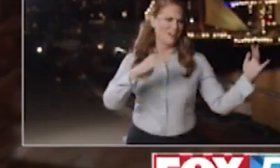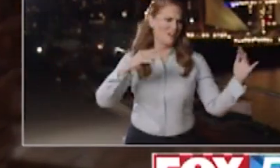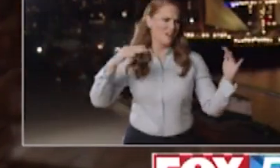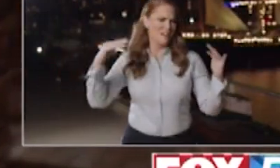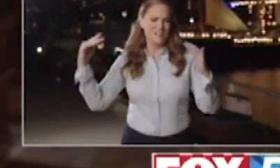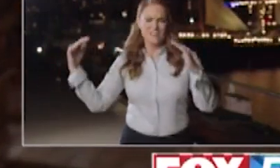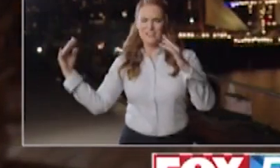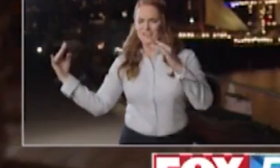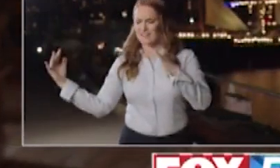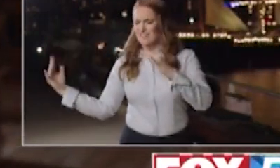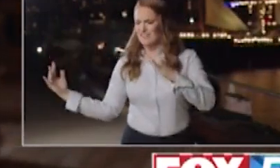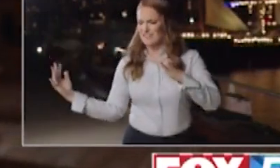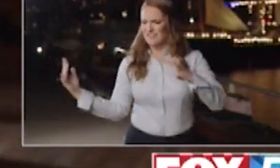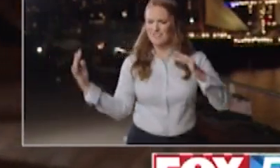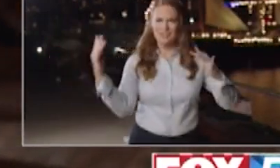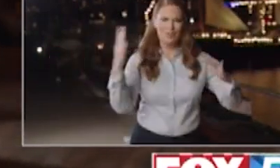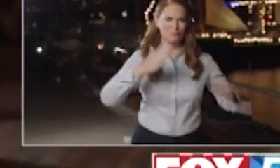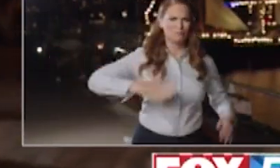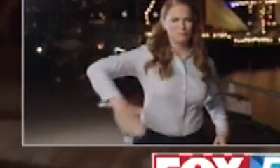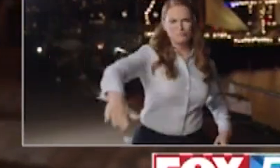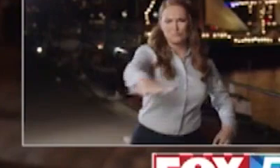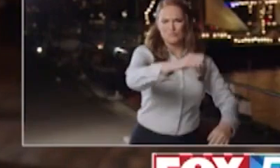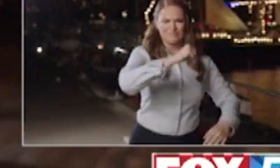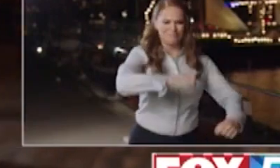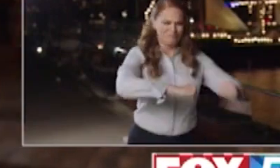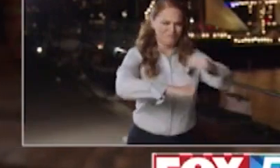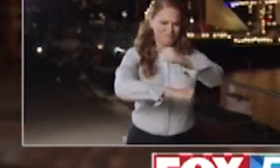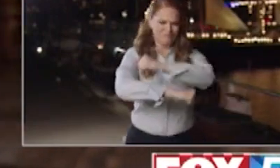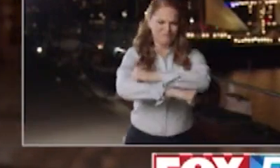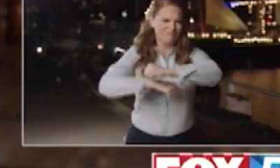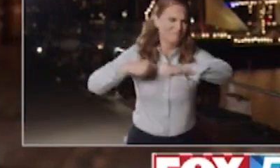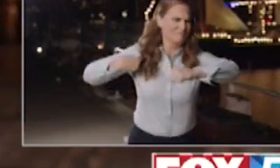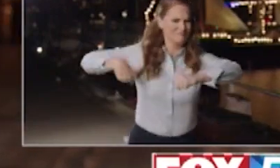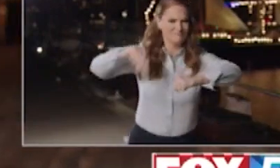perilous fight o'er the